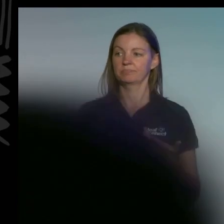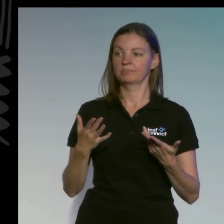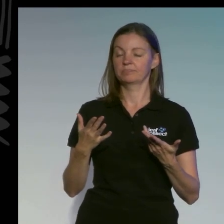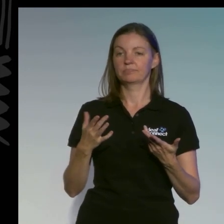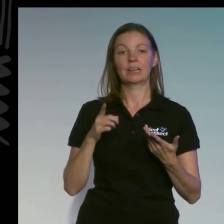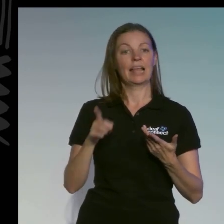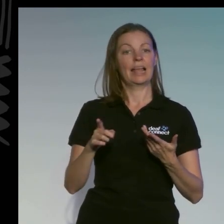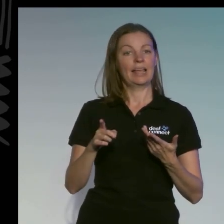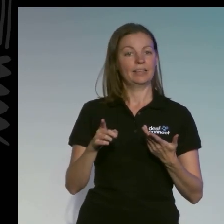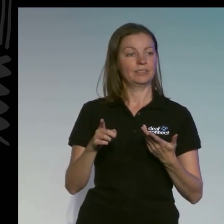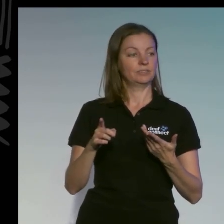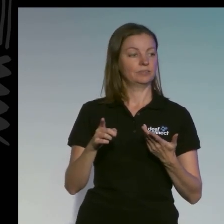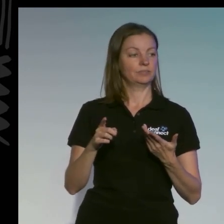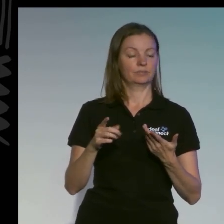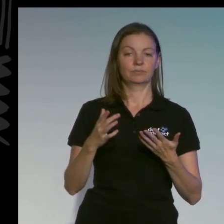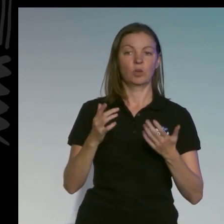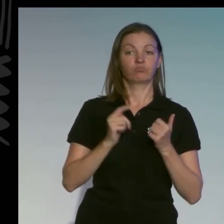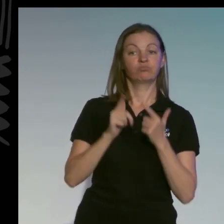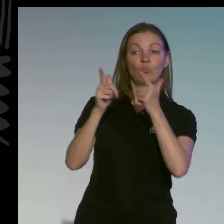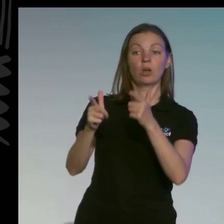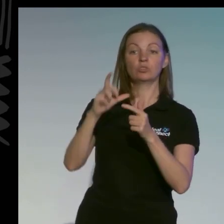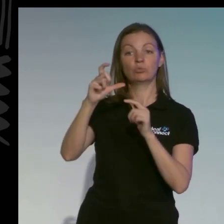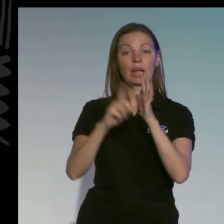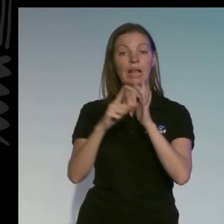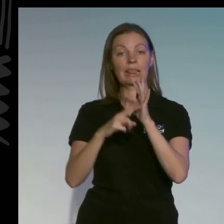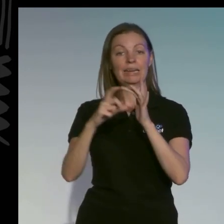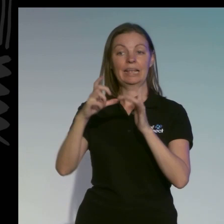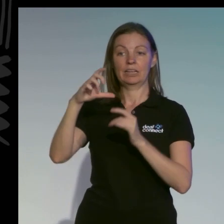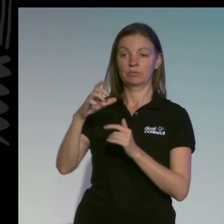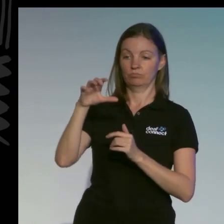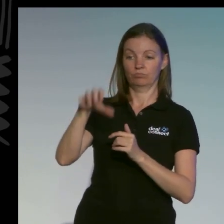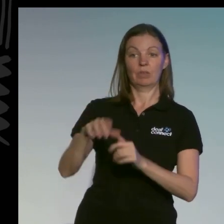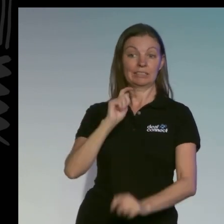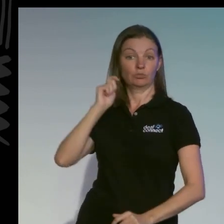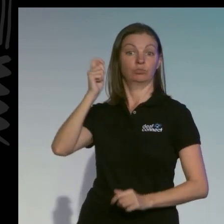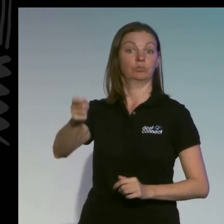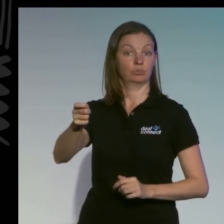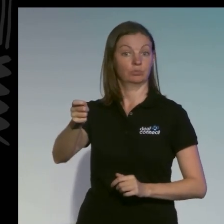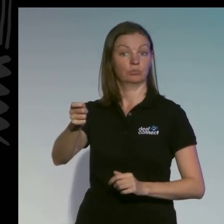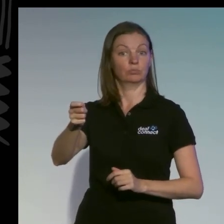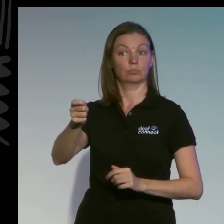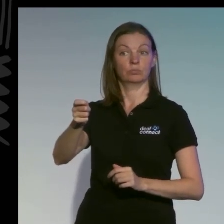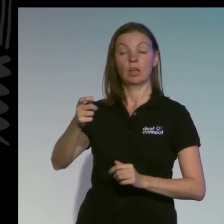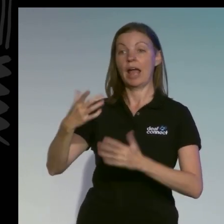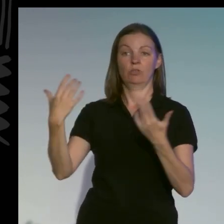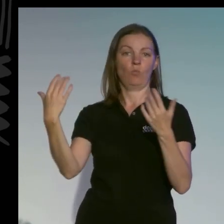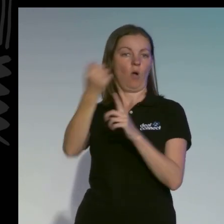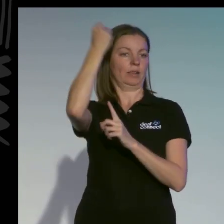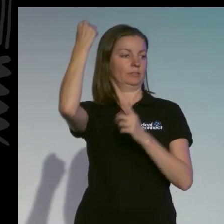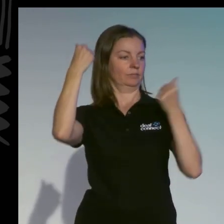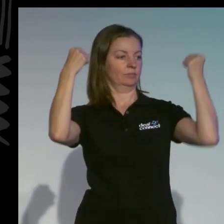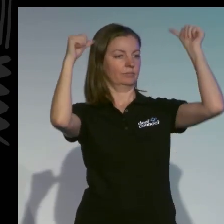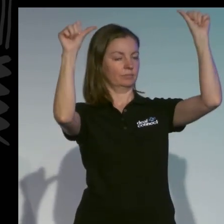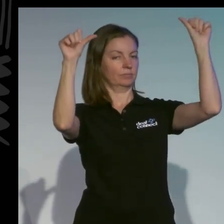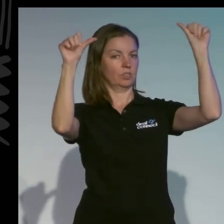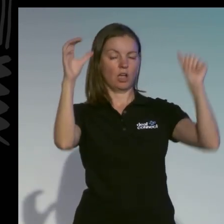place where he went through, the clinic, in a litigation, and won, and has bravely stood